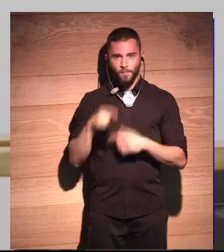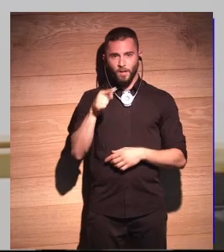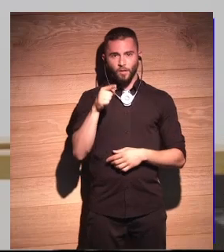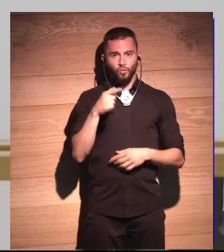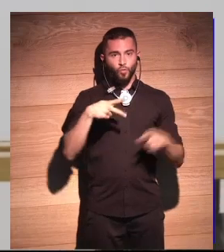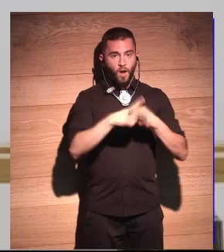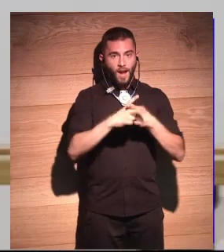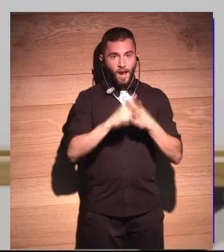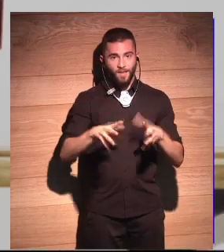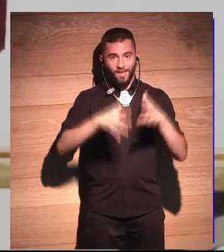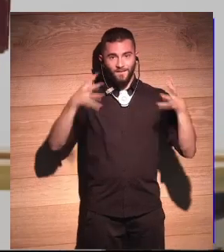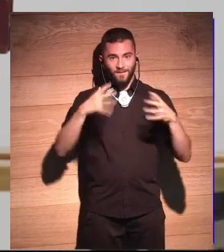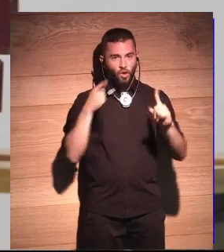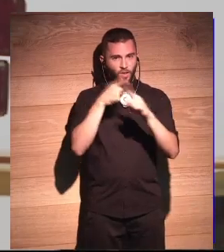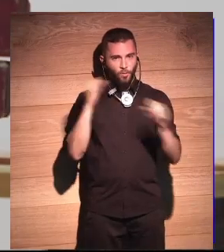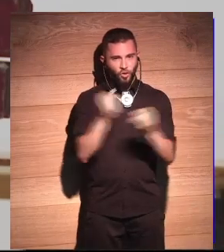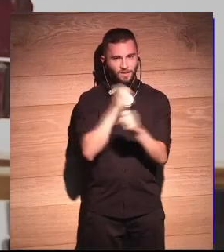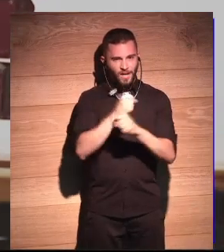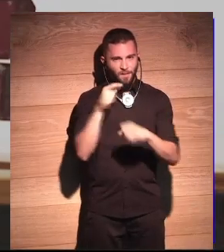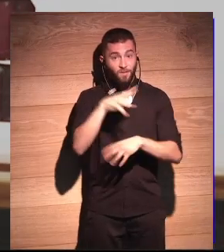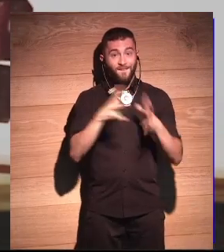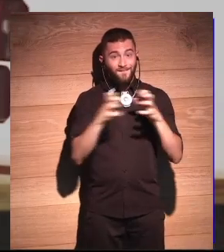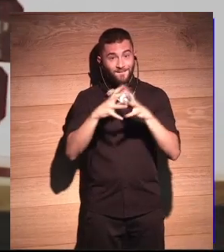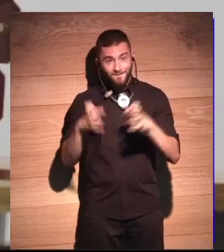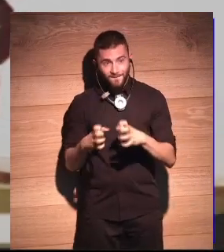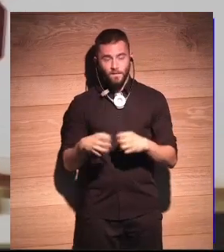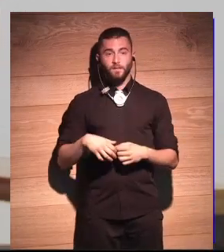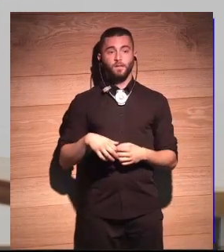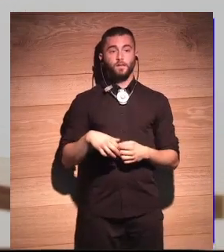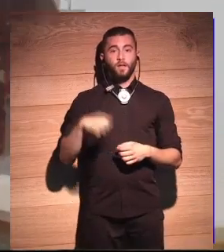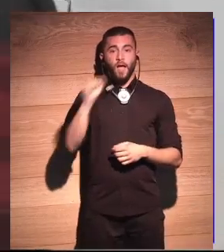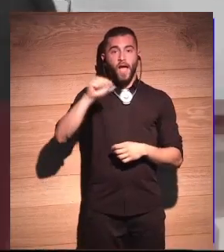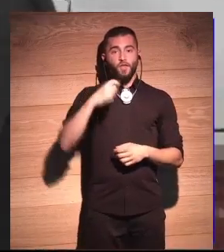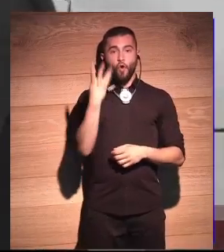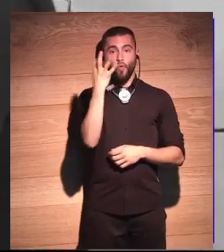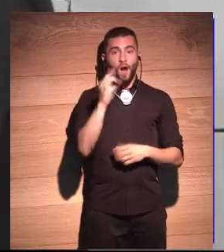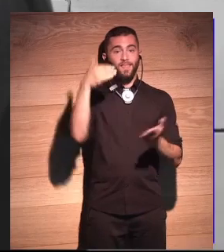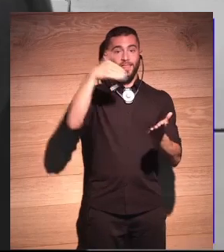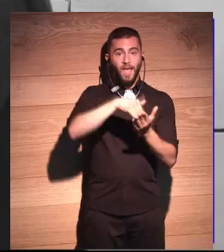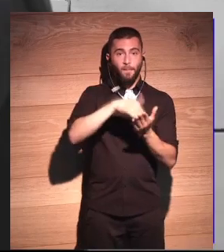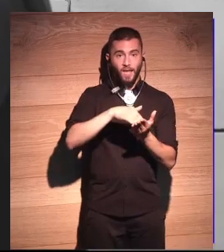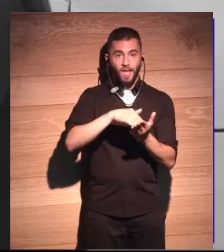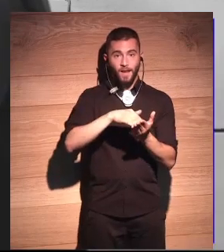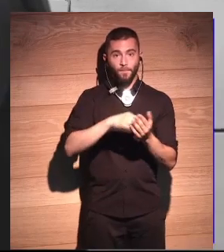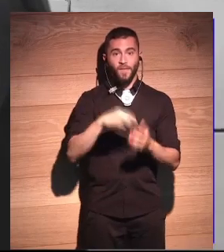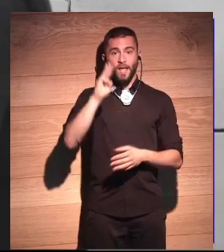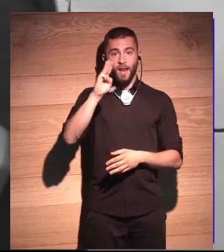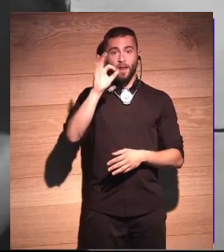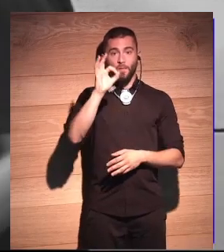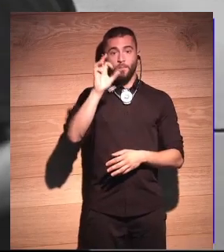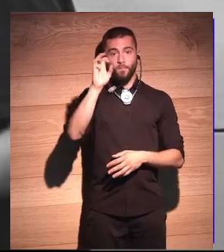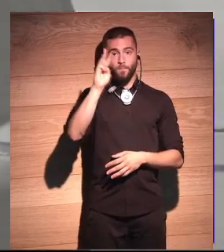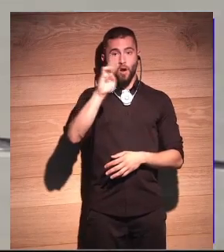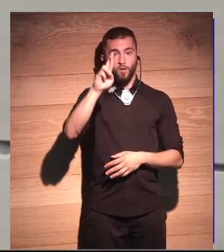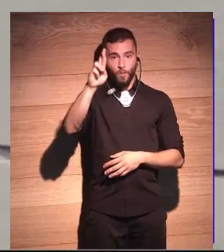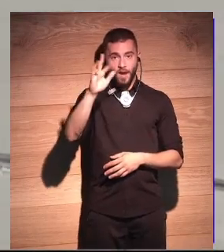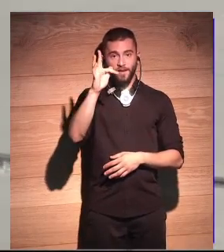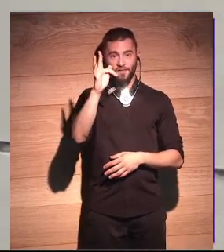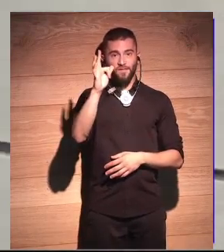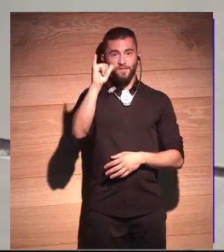job? Straight from the year 40,000, we introduce Power Fist. Want an open plan living space but can't afford to